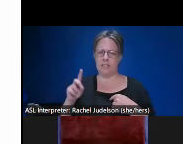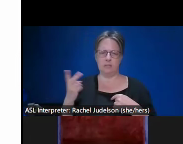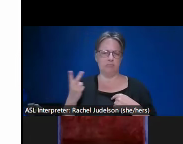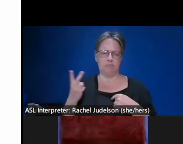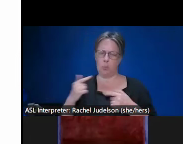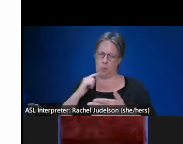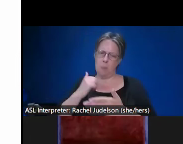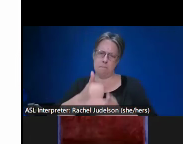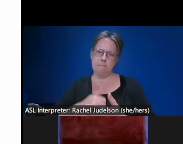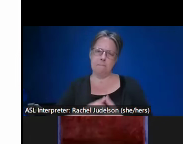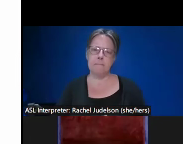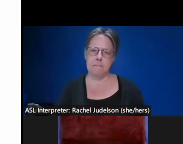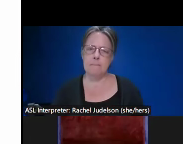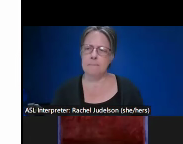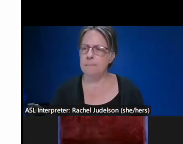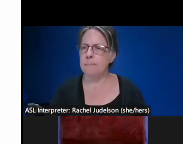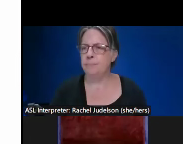you on